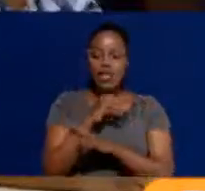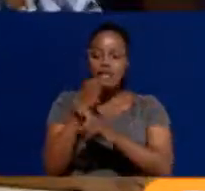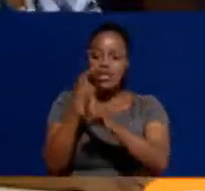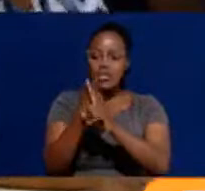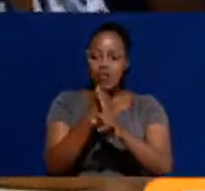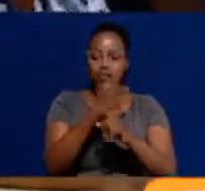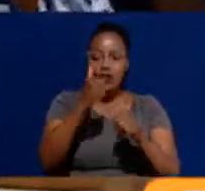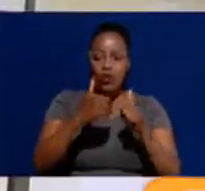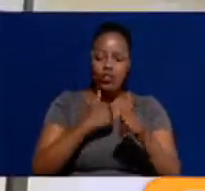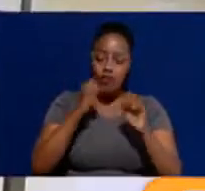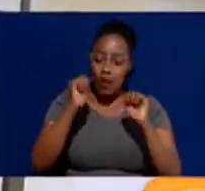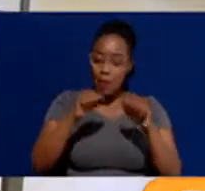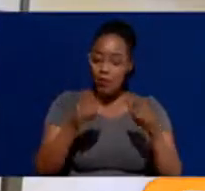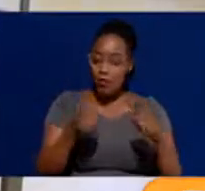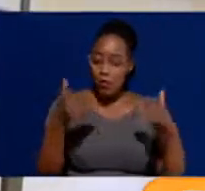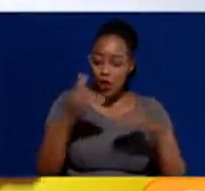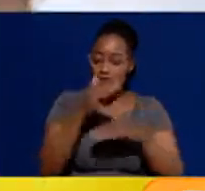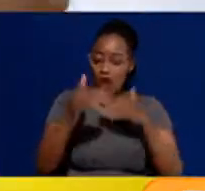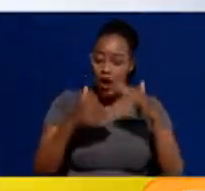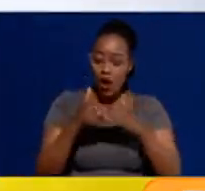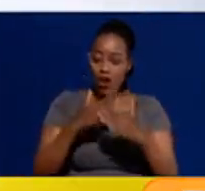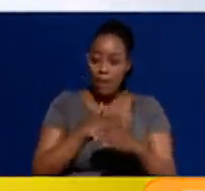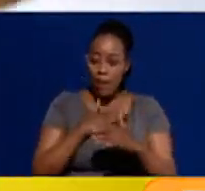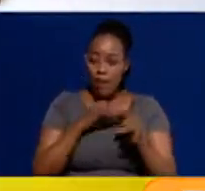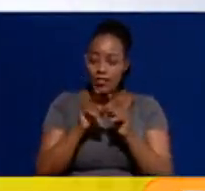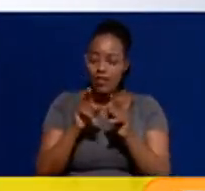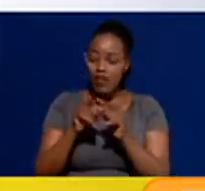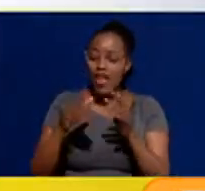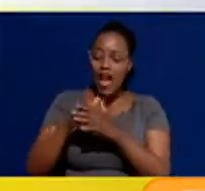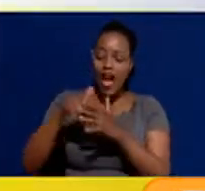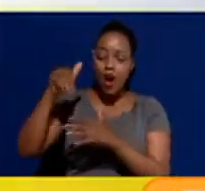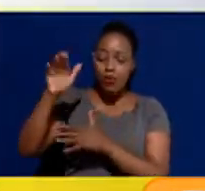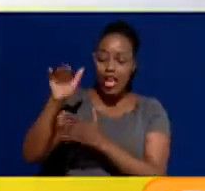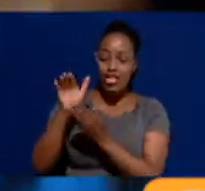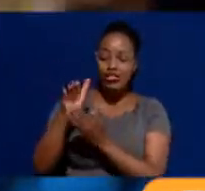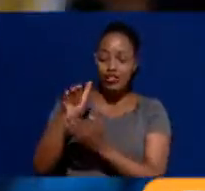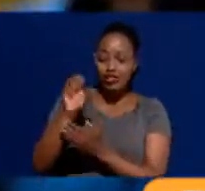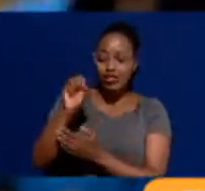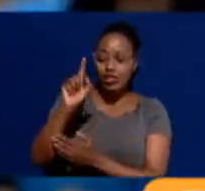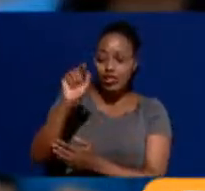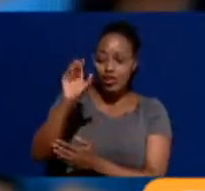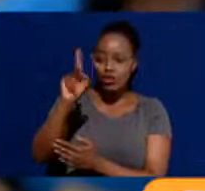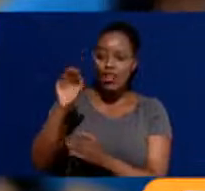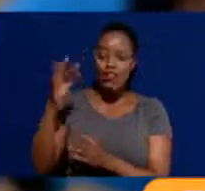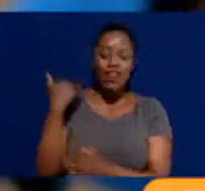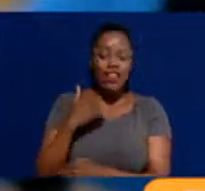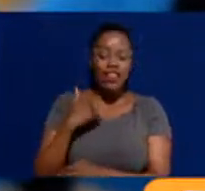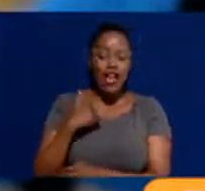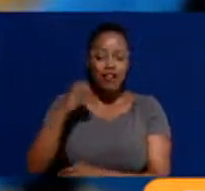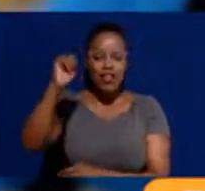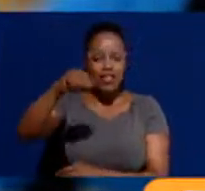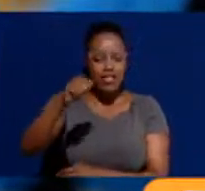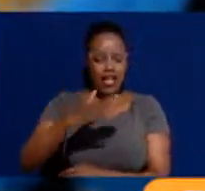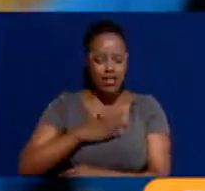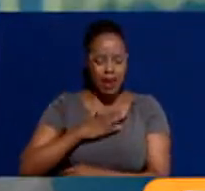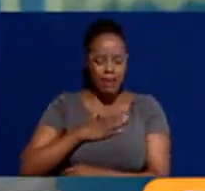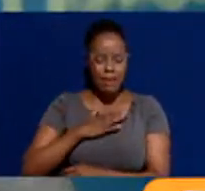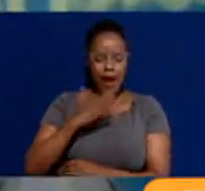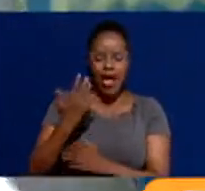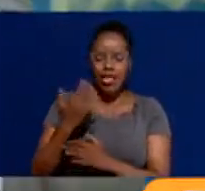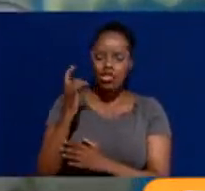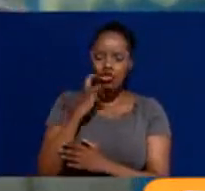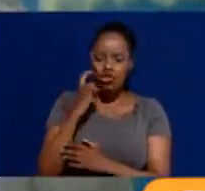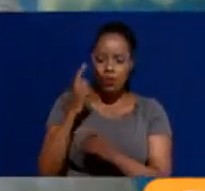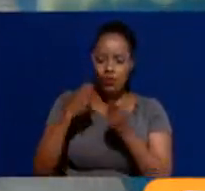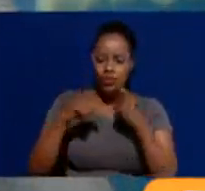tofauti. So unaweza kava hadua yangu yote hadi stoko iko ije in case ya wezi. Na botiki yangu kuchomeka.